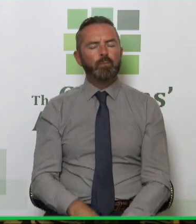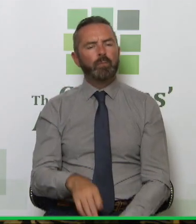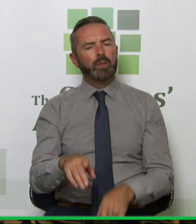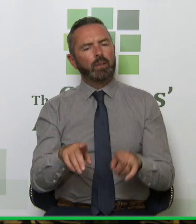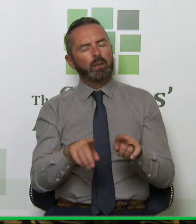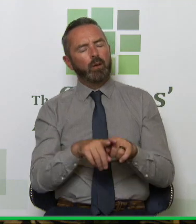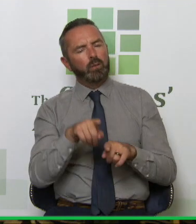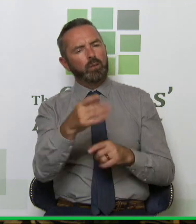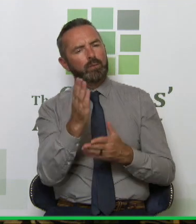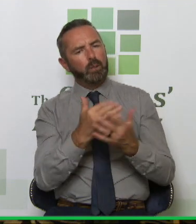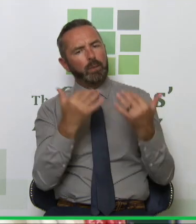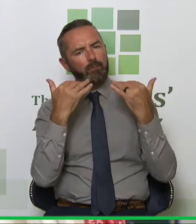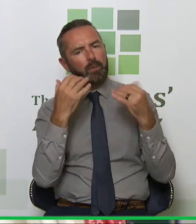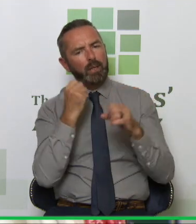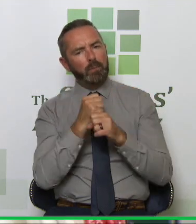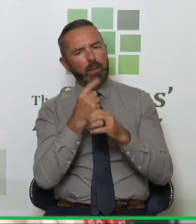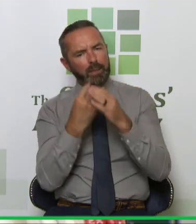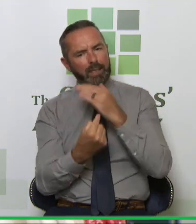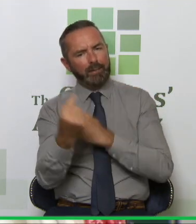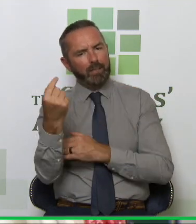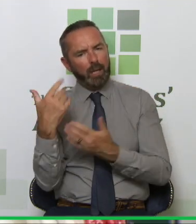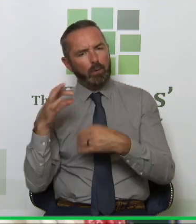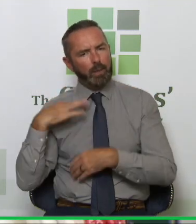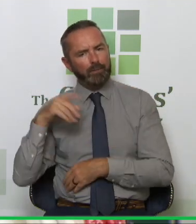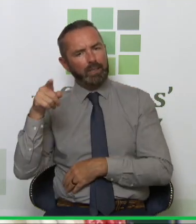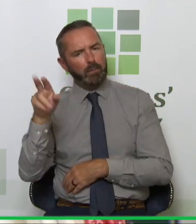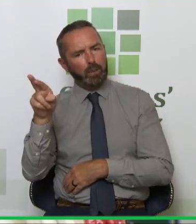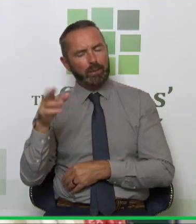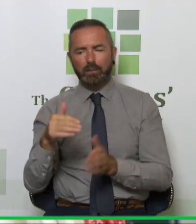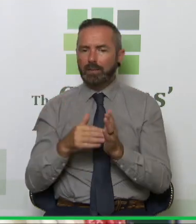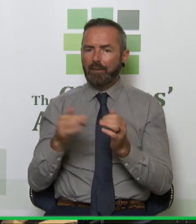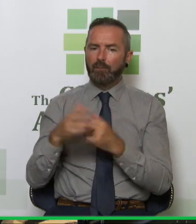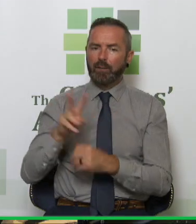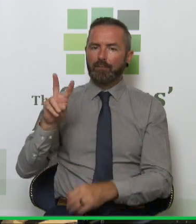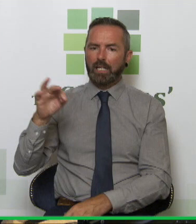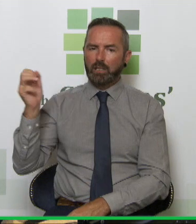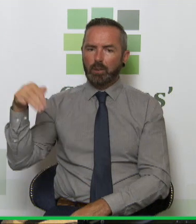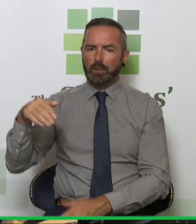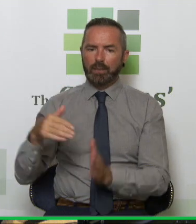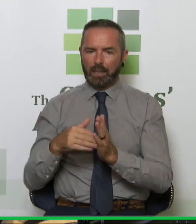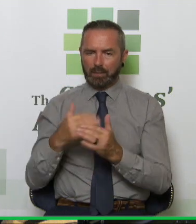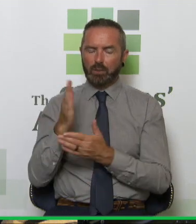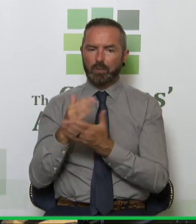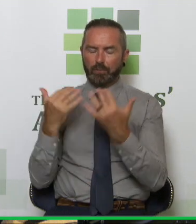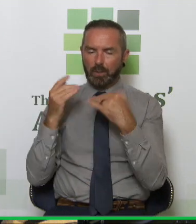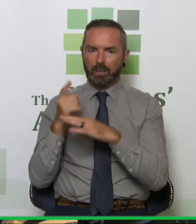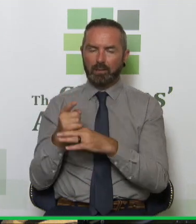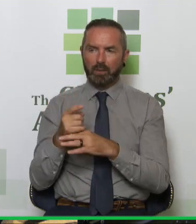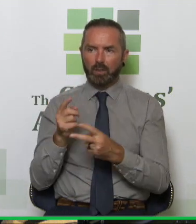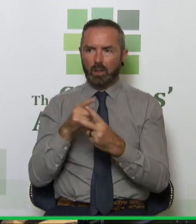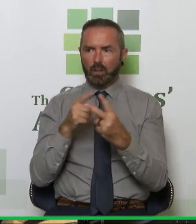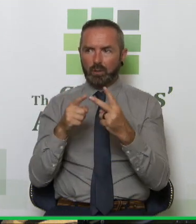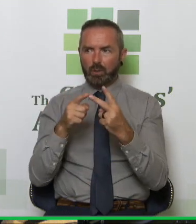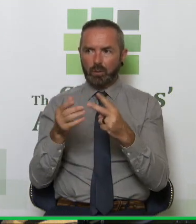of the benefits for the individual? For the victim? The crime victim, yeah. For the victim, yeah, okay. So two of the major